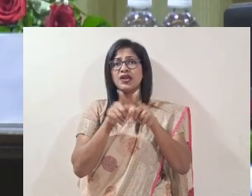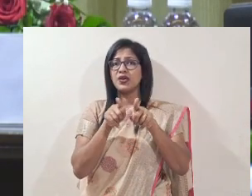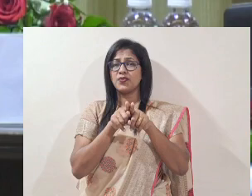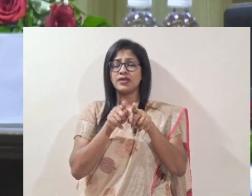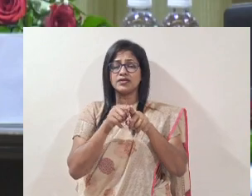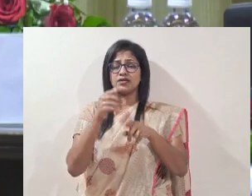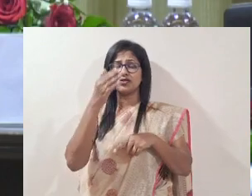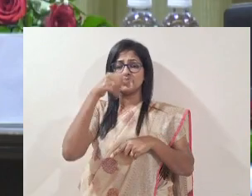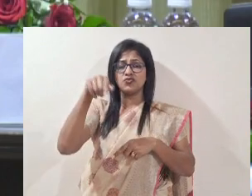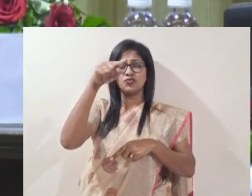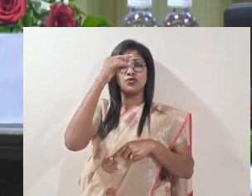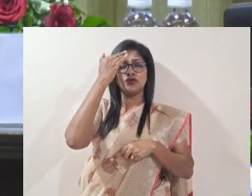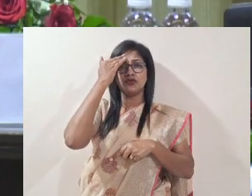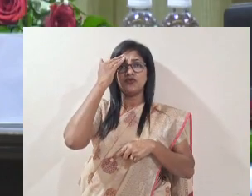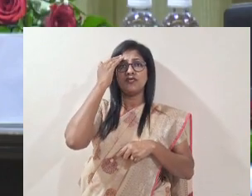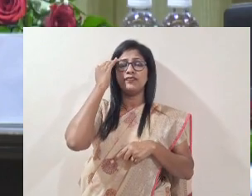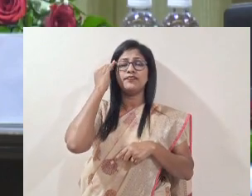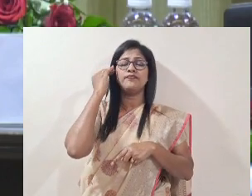have